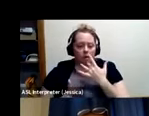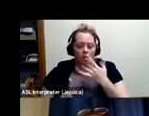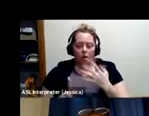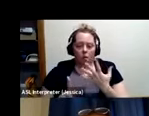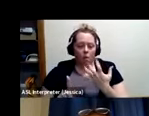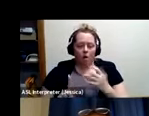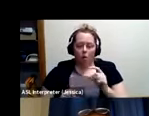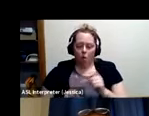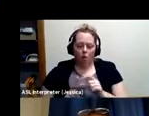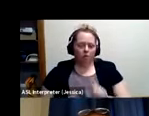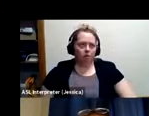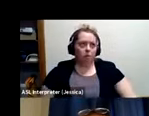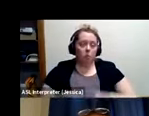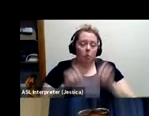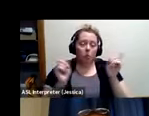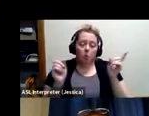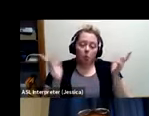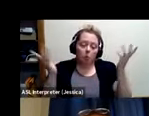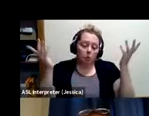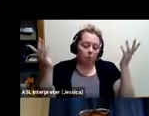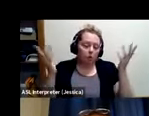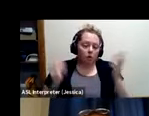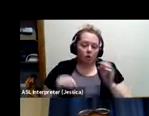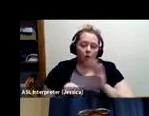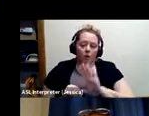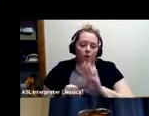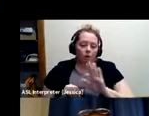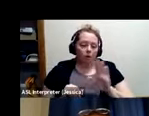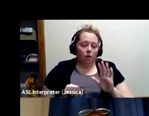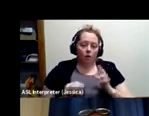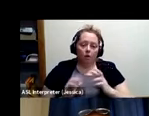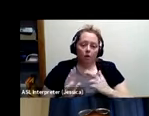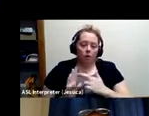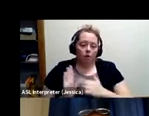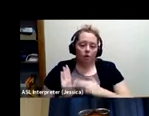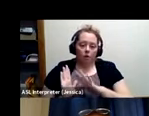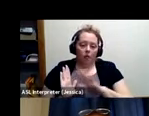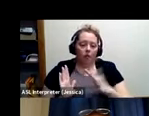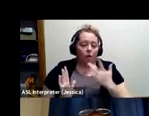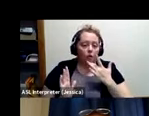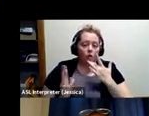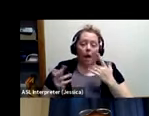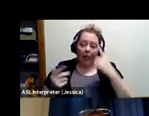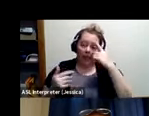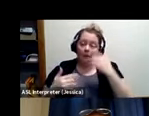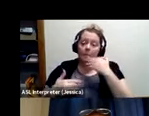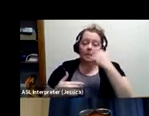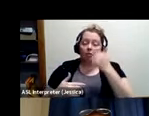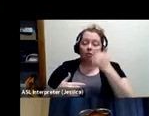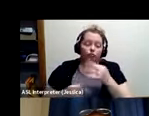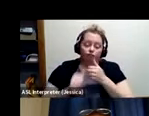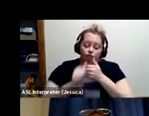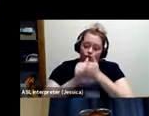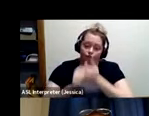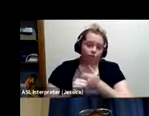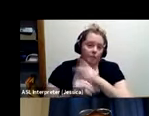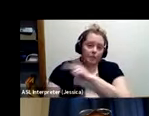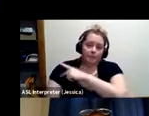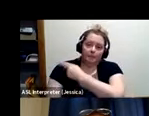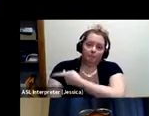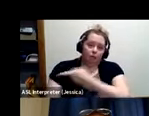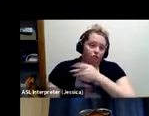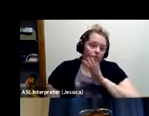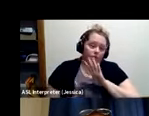experience. And so I think really following the lead of your patient and letting your patient define the language that is being used in the